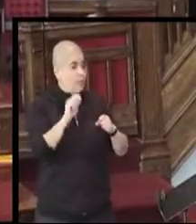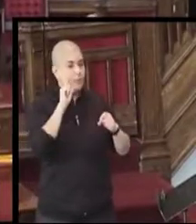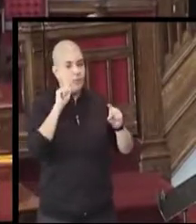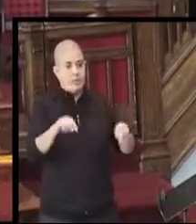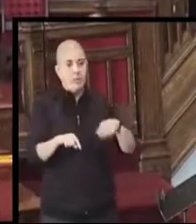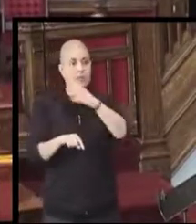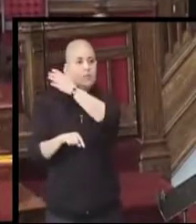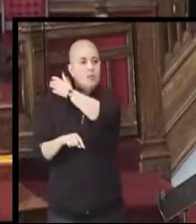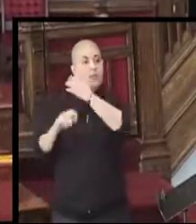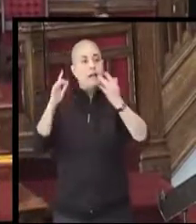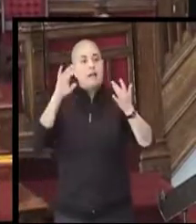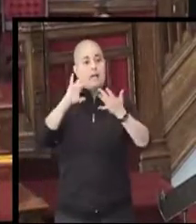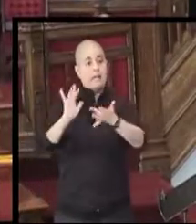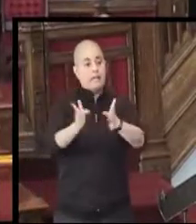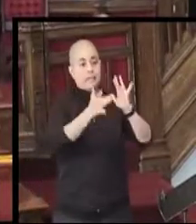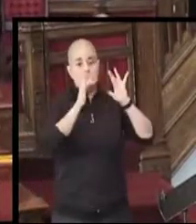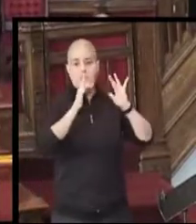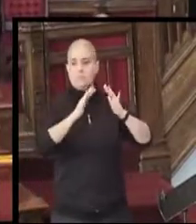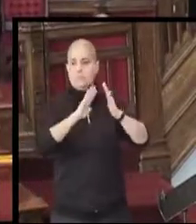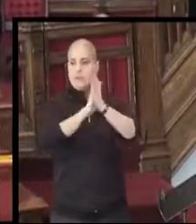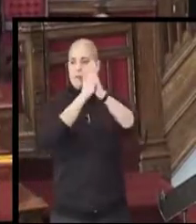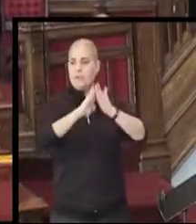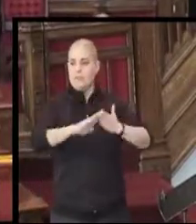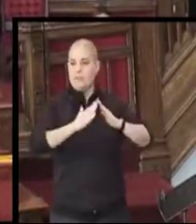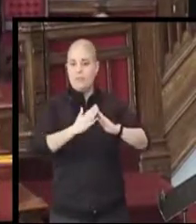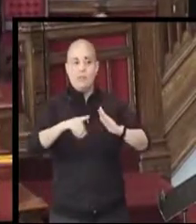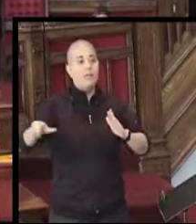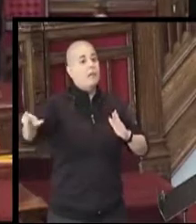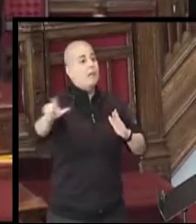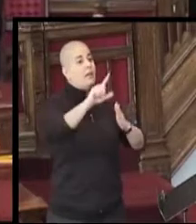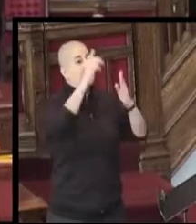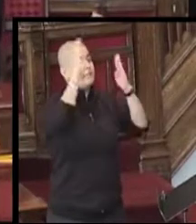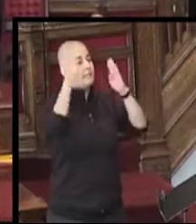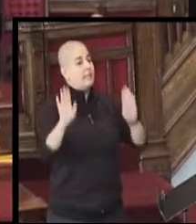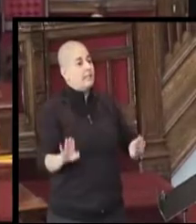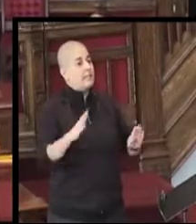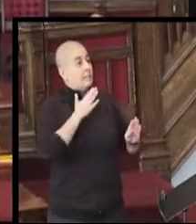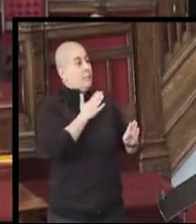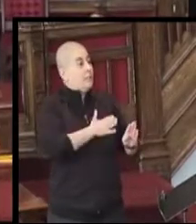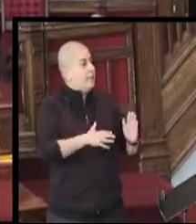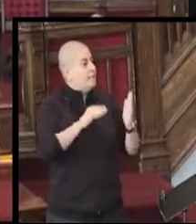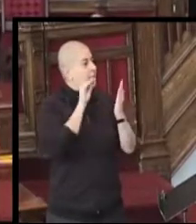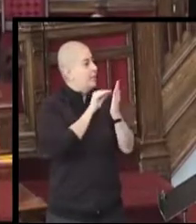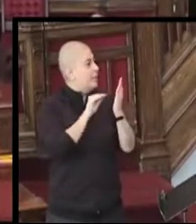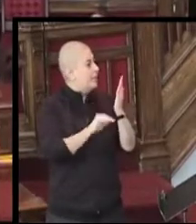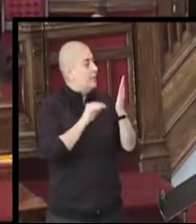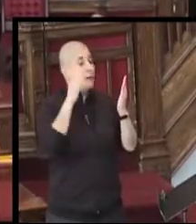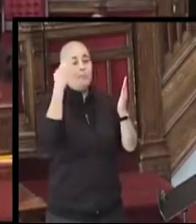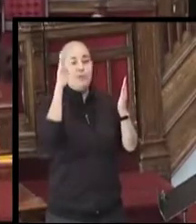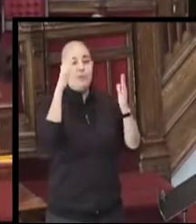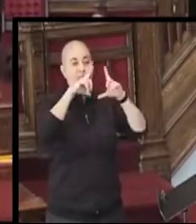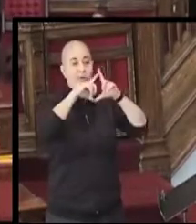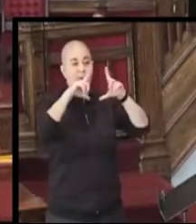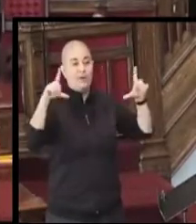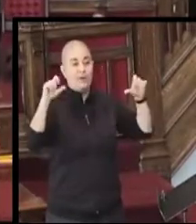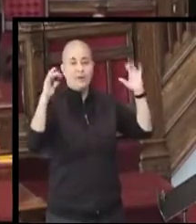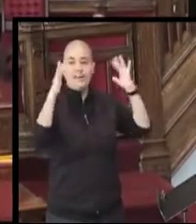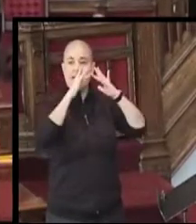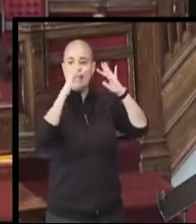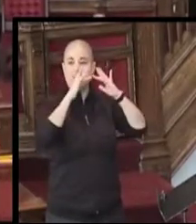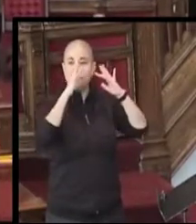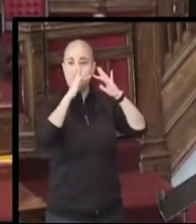Connection makes community happen, and we encourage you each Sunday to complete a connection card. Let us know that you worship with us. You can let us know of